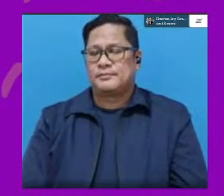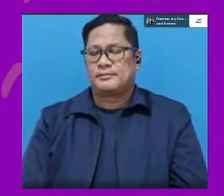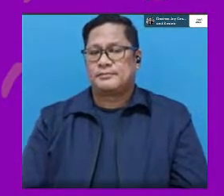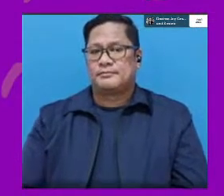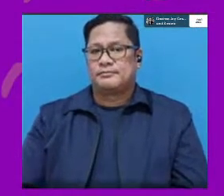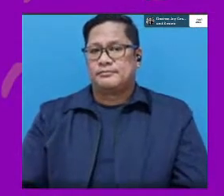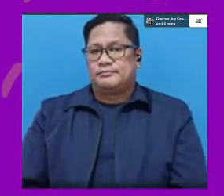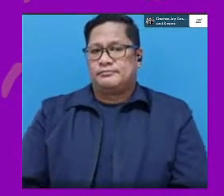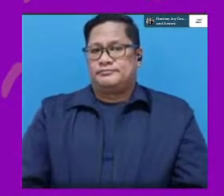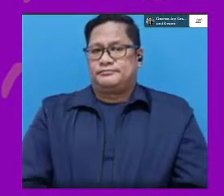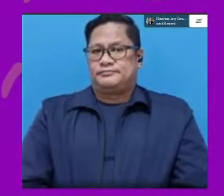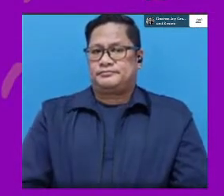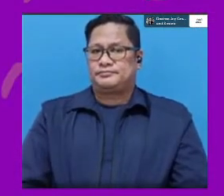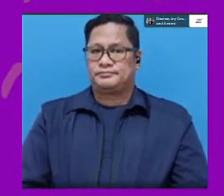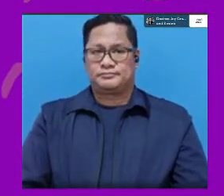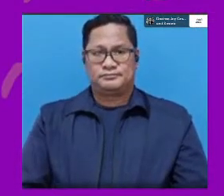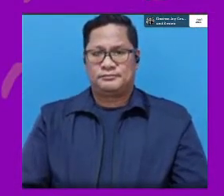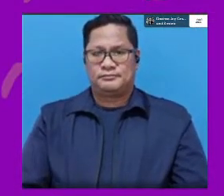Okay.